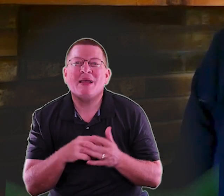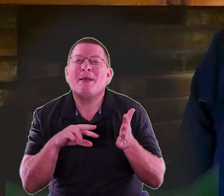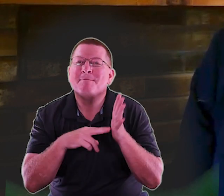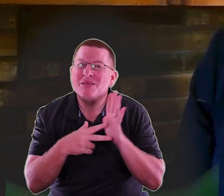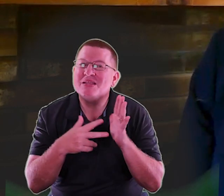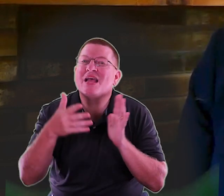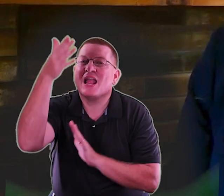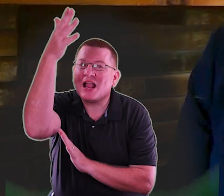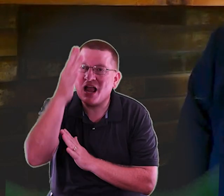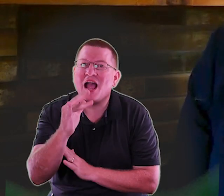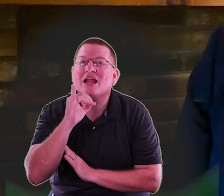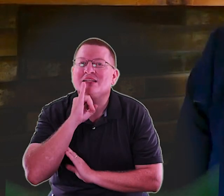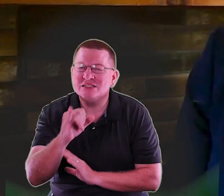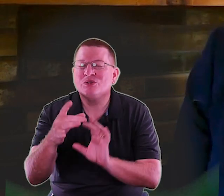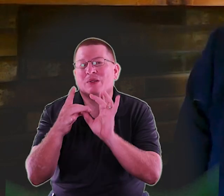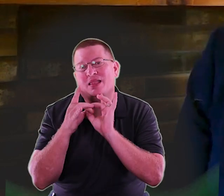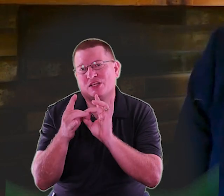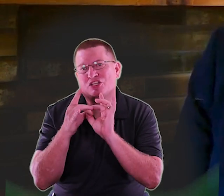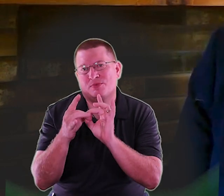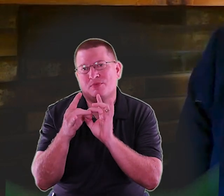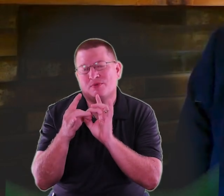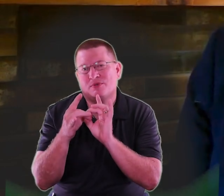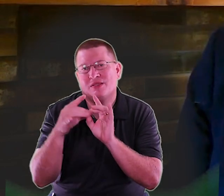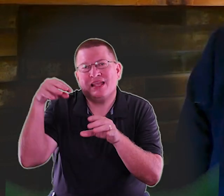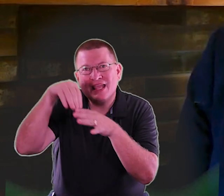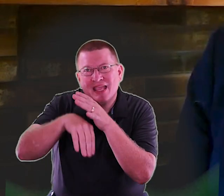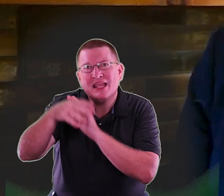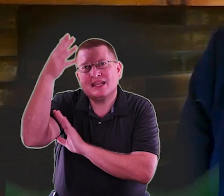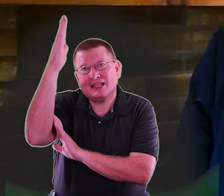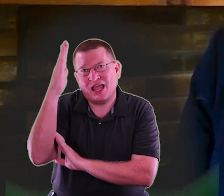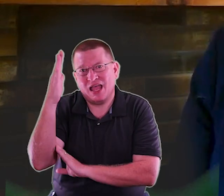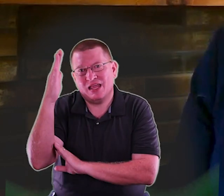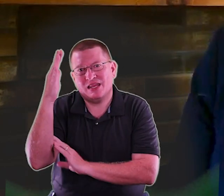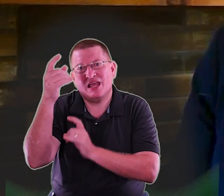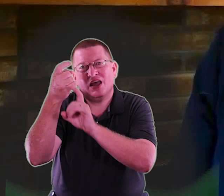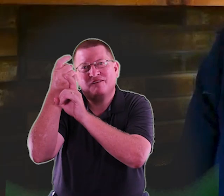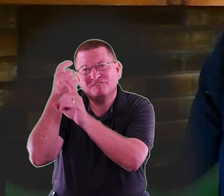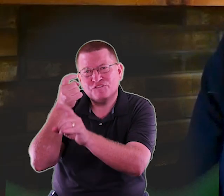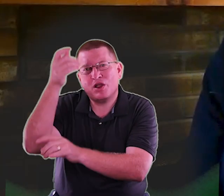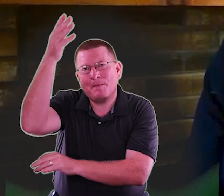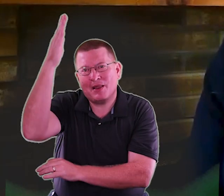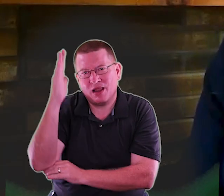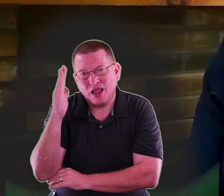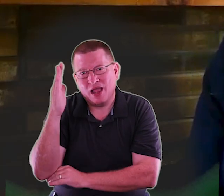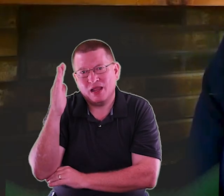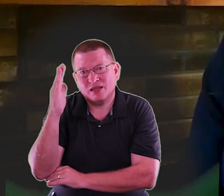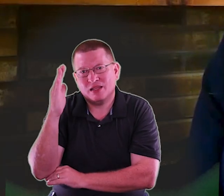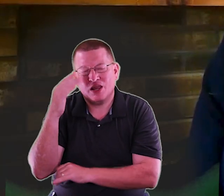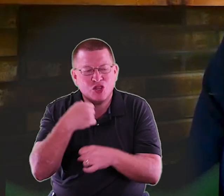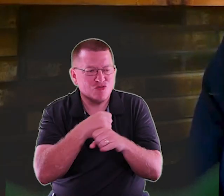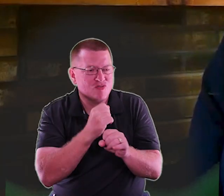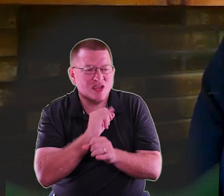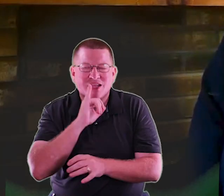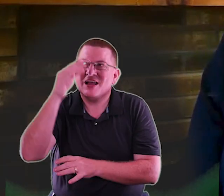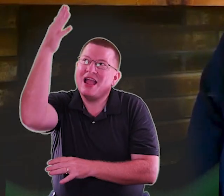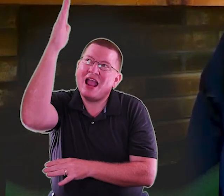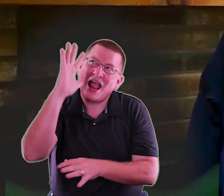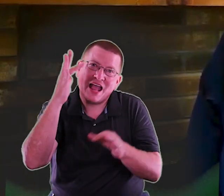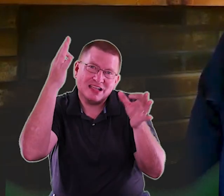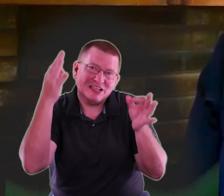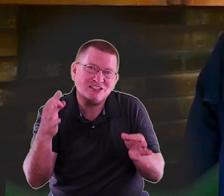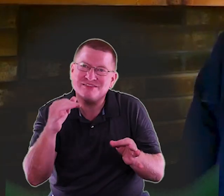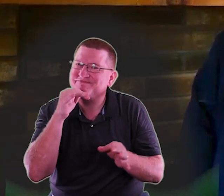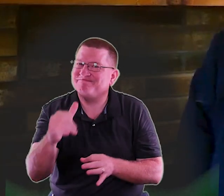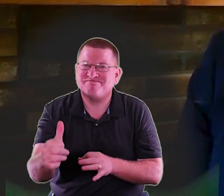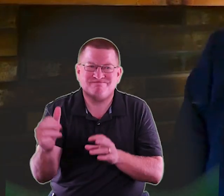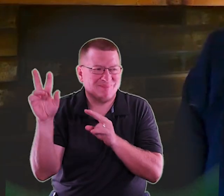relationship. Within God and flowing from God. Creation is God's decision not to